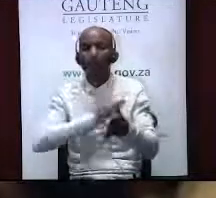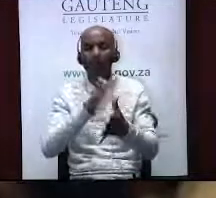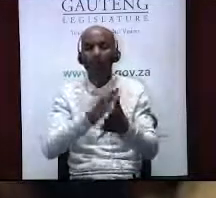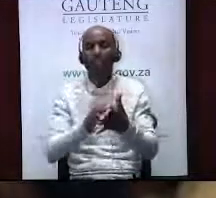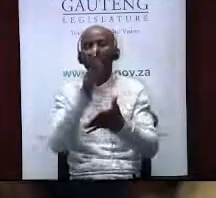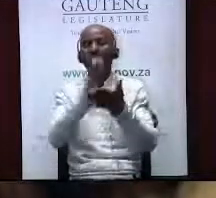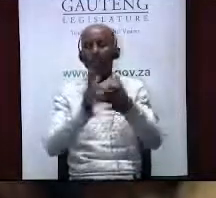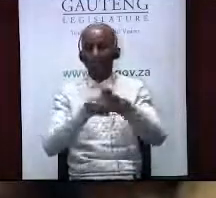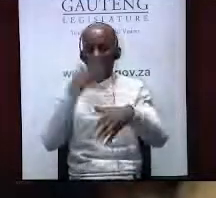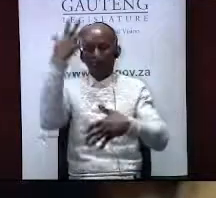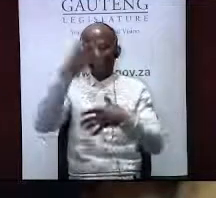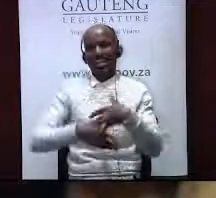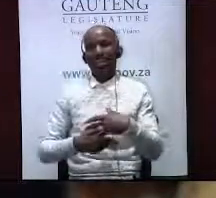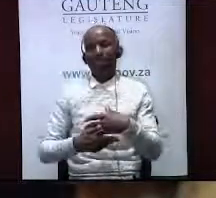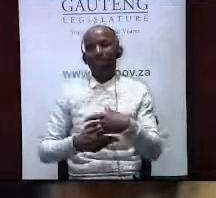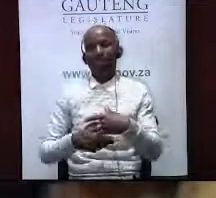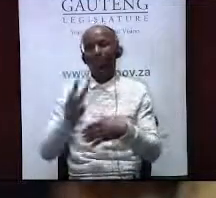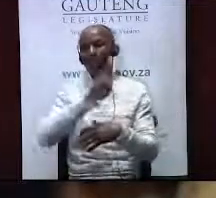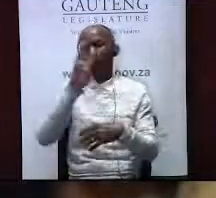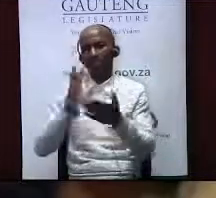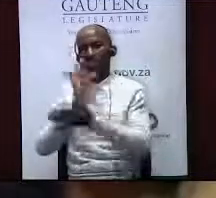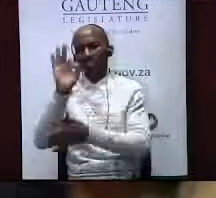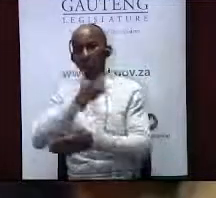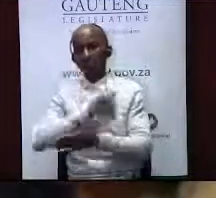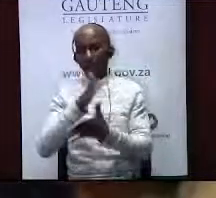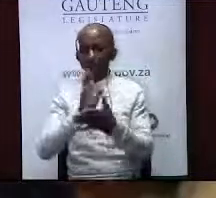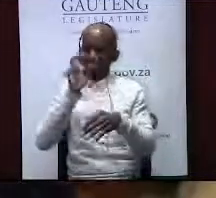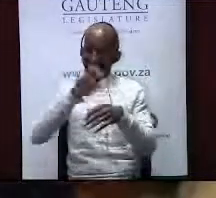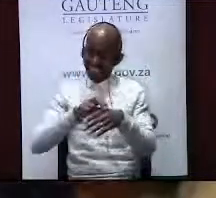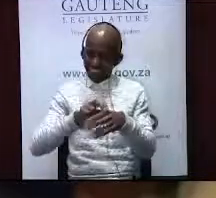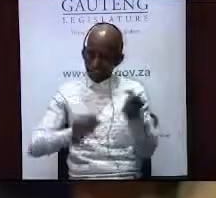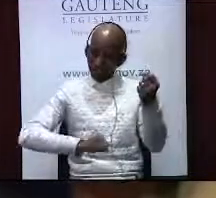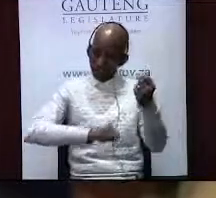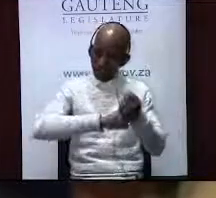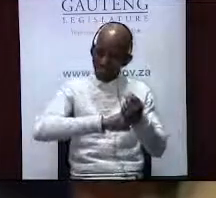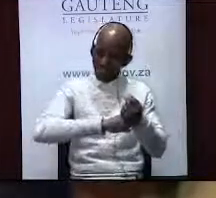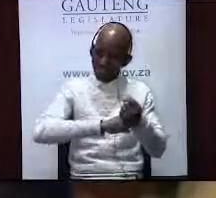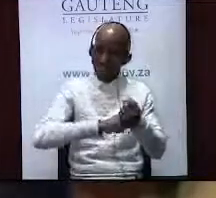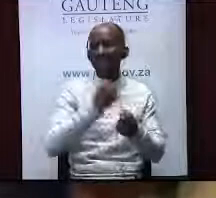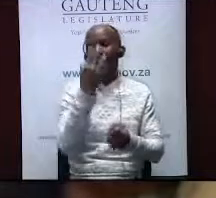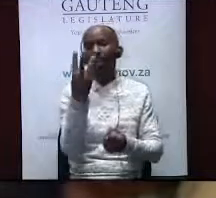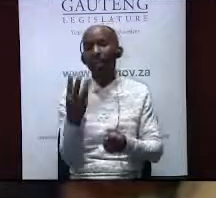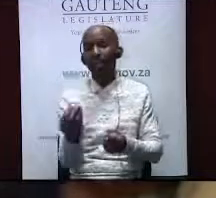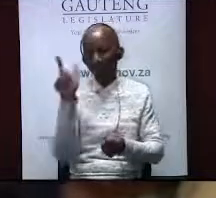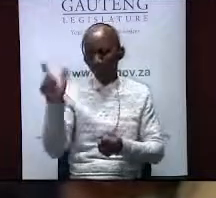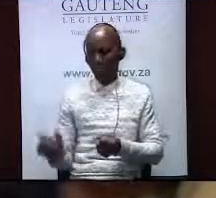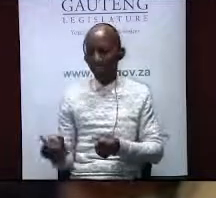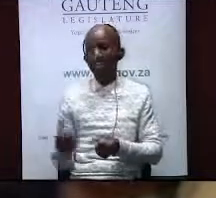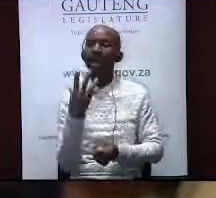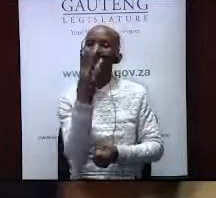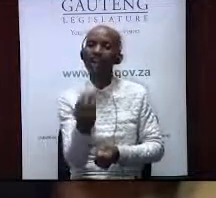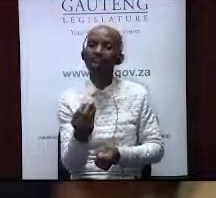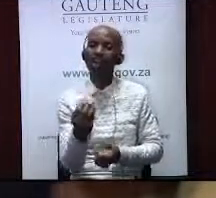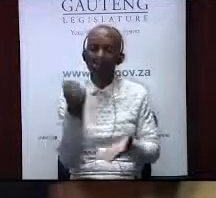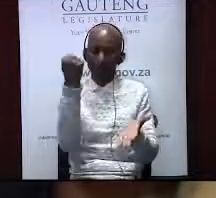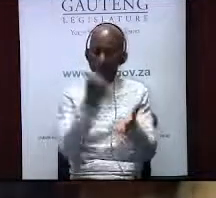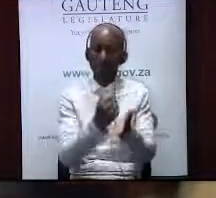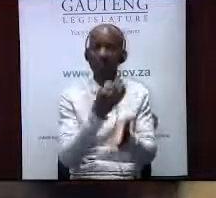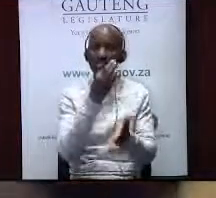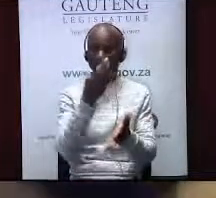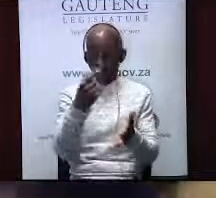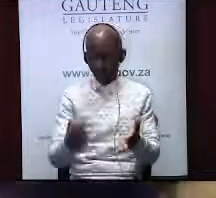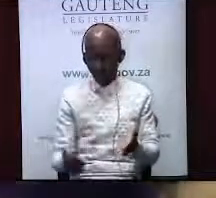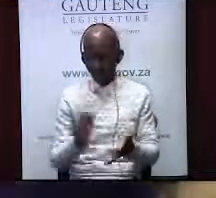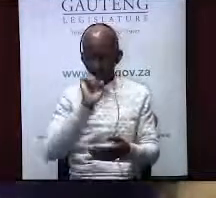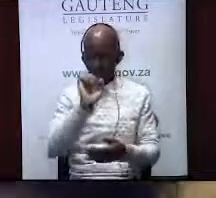point I ended up going to 13 because ke ne ke need support. He had a proof ya gore ke ne ke